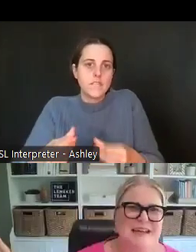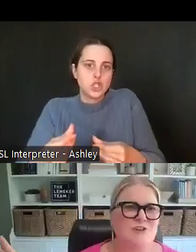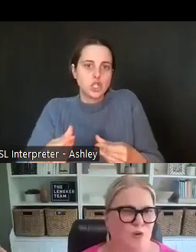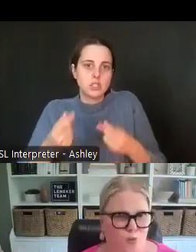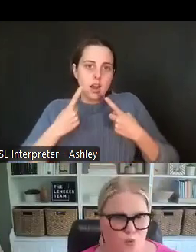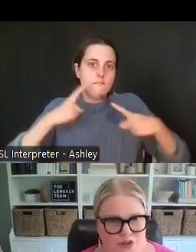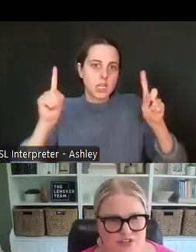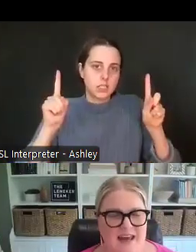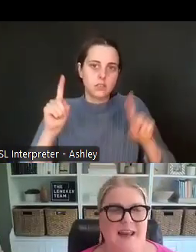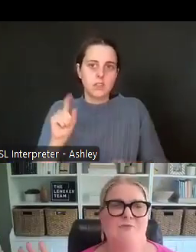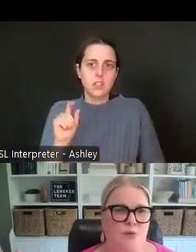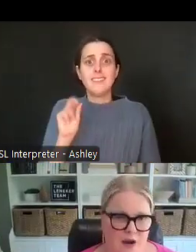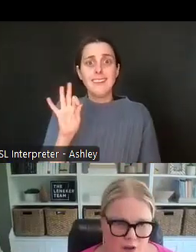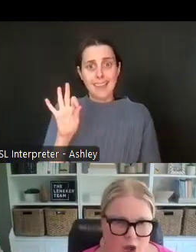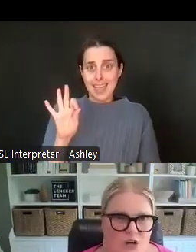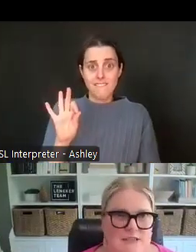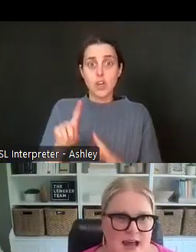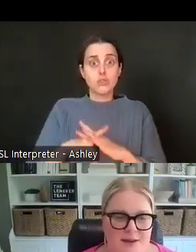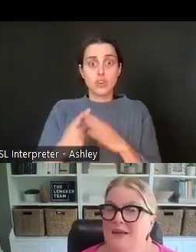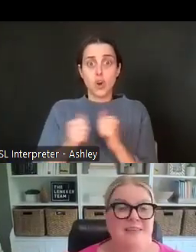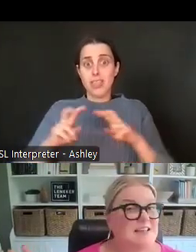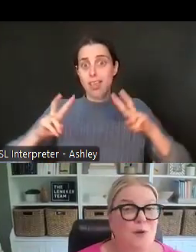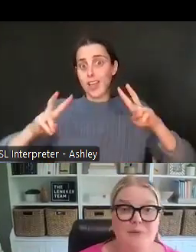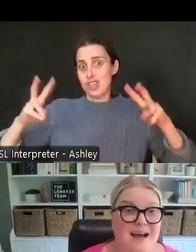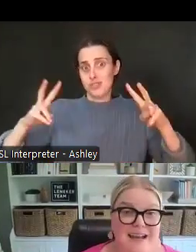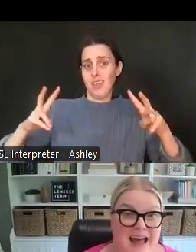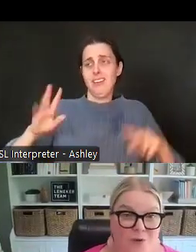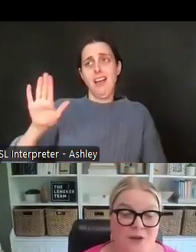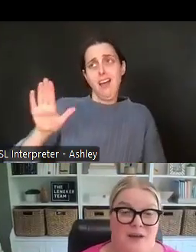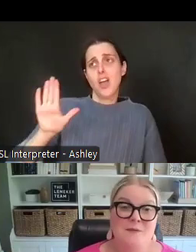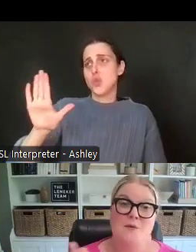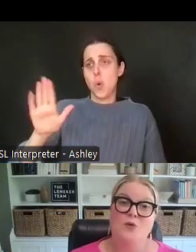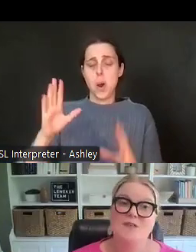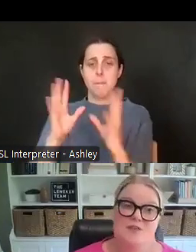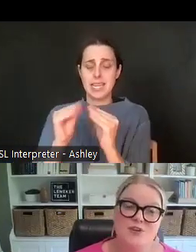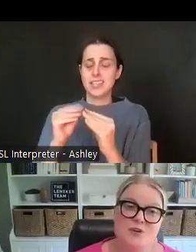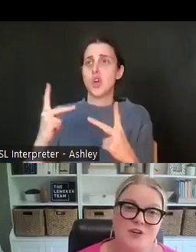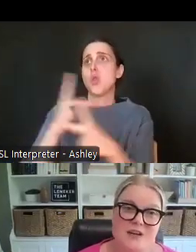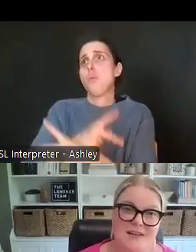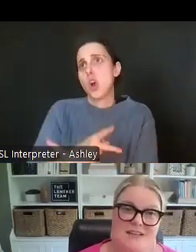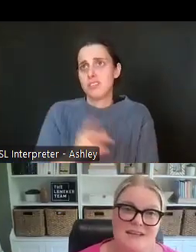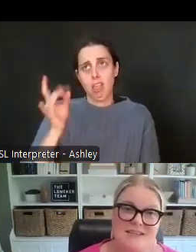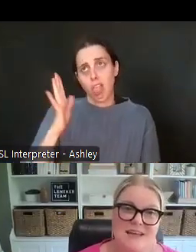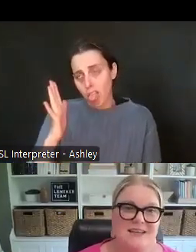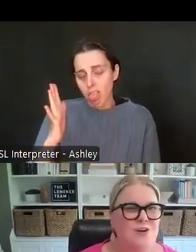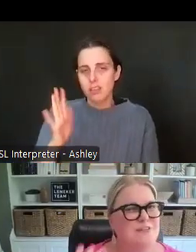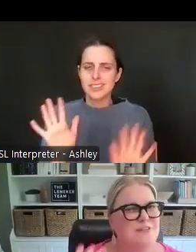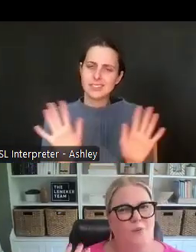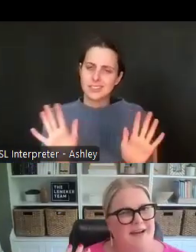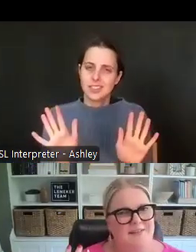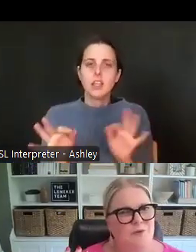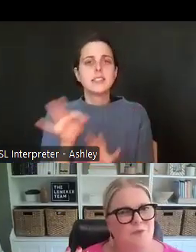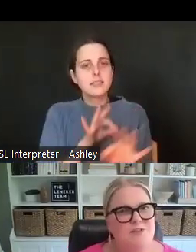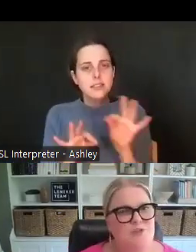your meetings are the worst, and I've been around a long time, that's probably not going to help. But what if you started with curiosity and said, you know, it's been